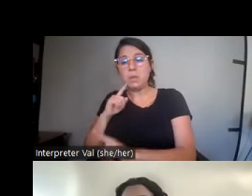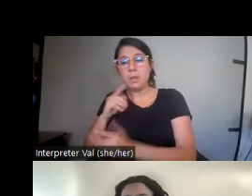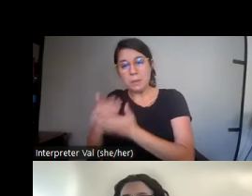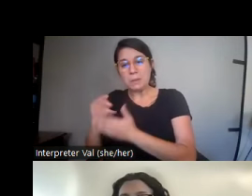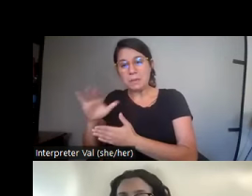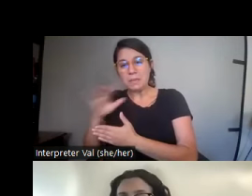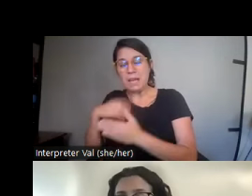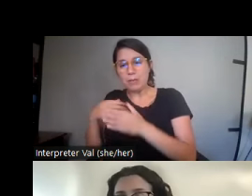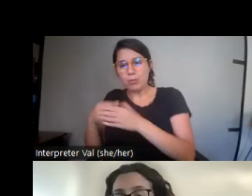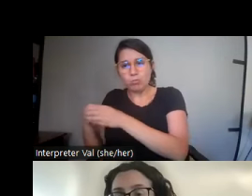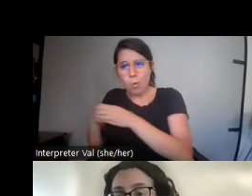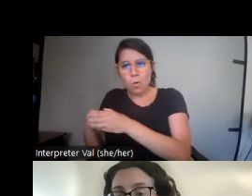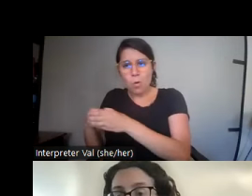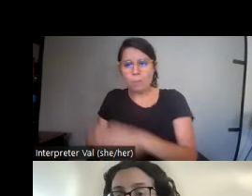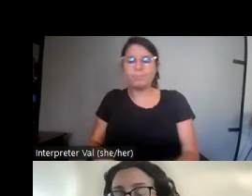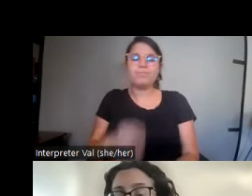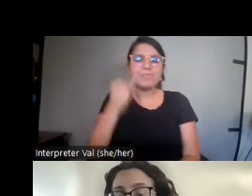who are advocates,